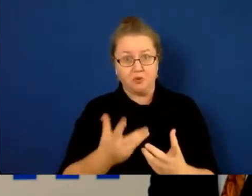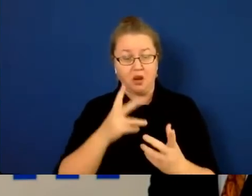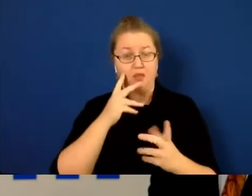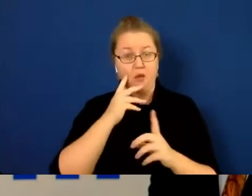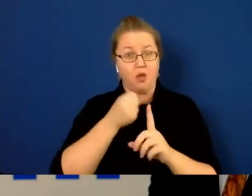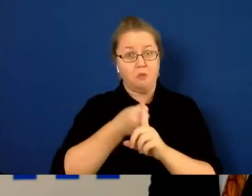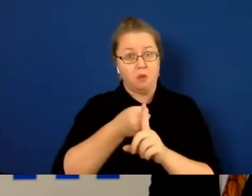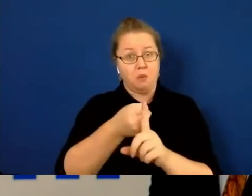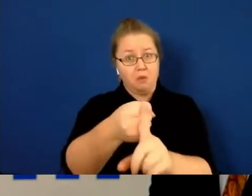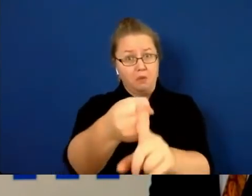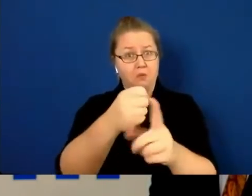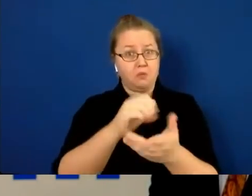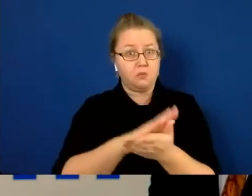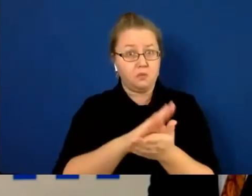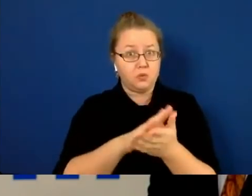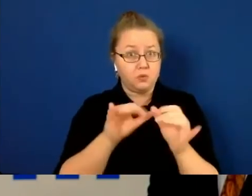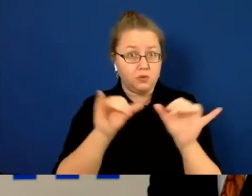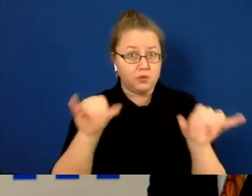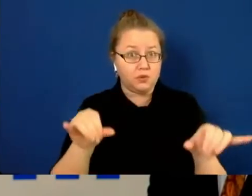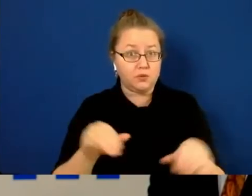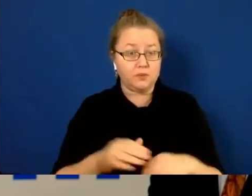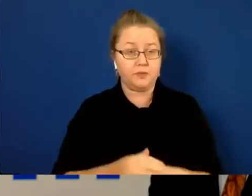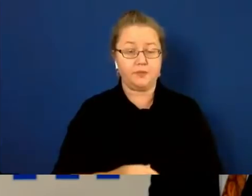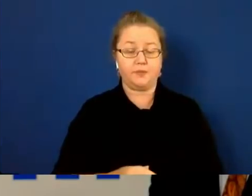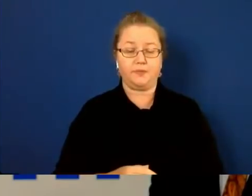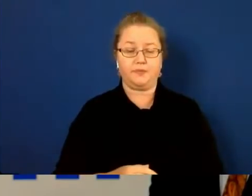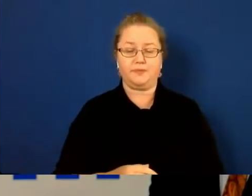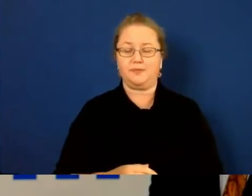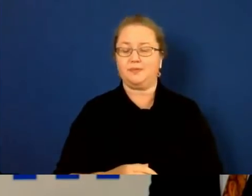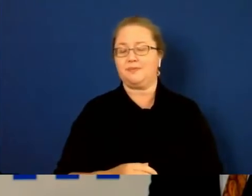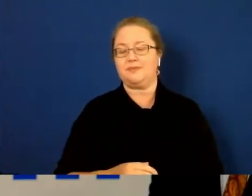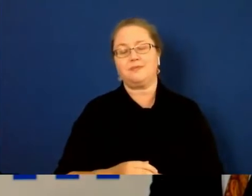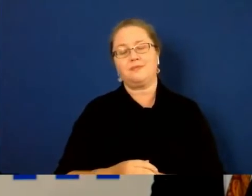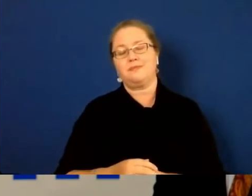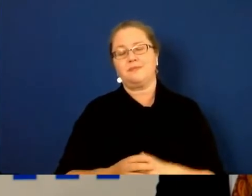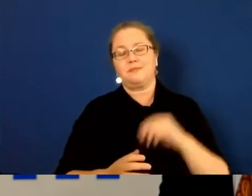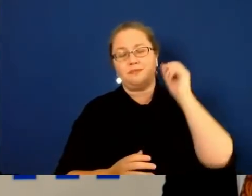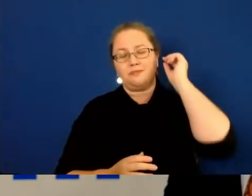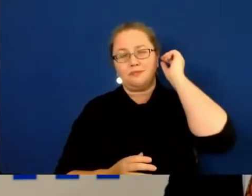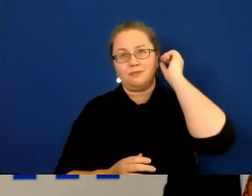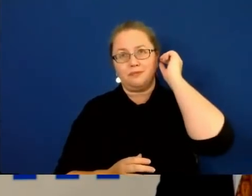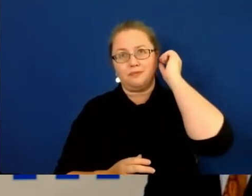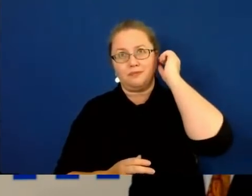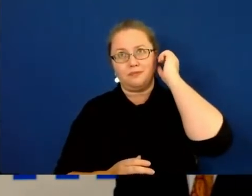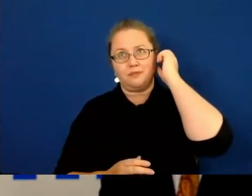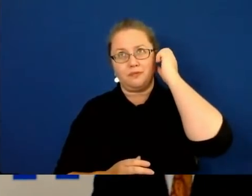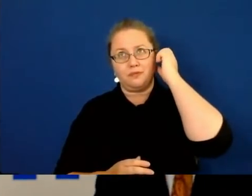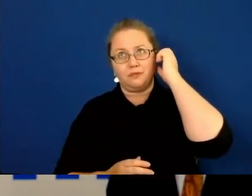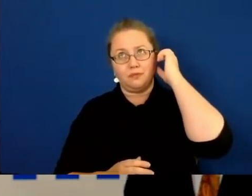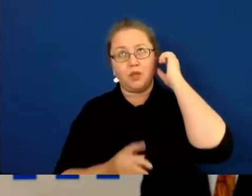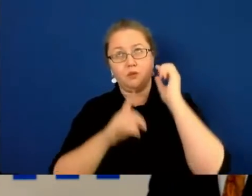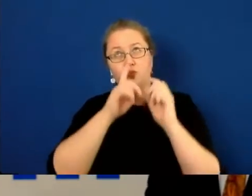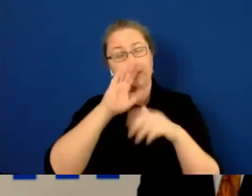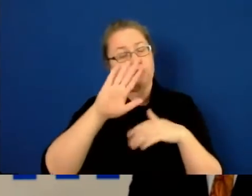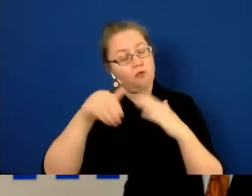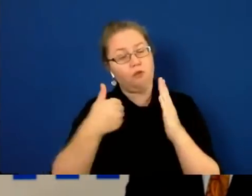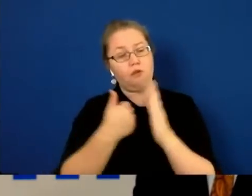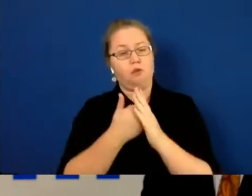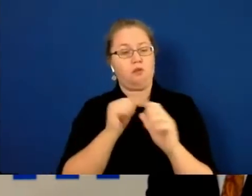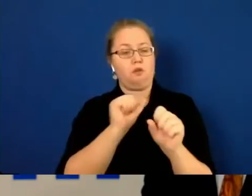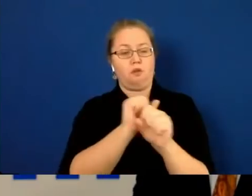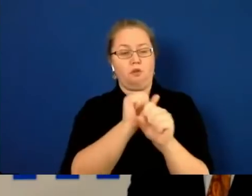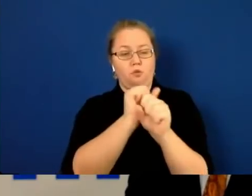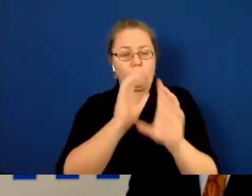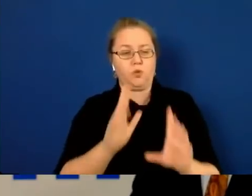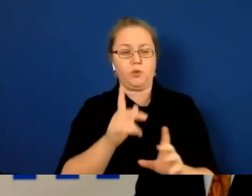to meet demand. One of the things we're also hearing from schools is that teachers are burning out due to stress, due to, you know,